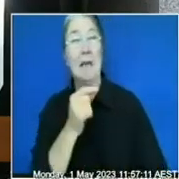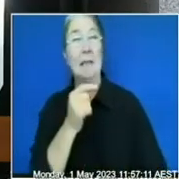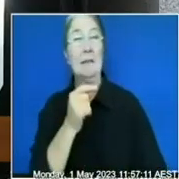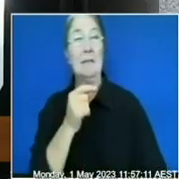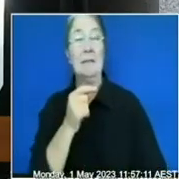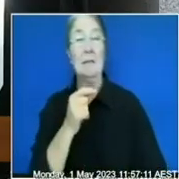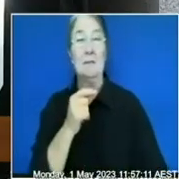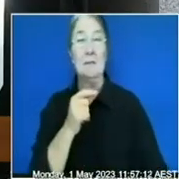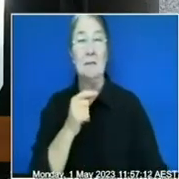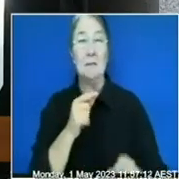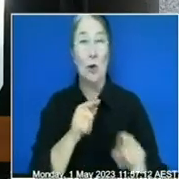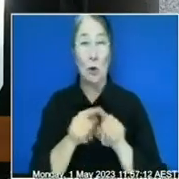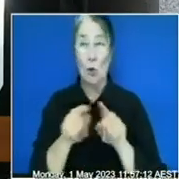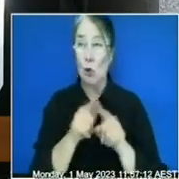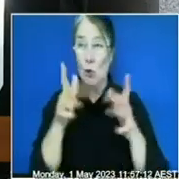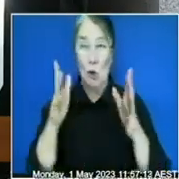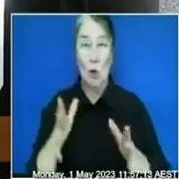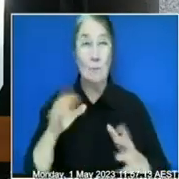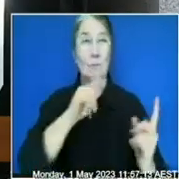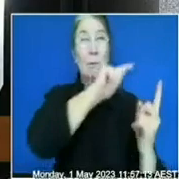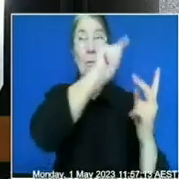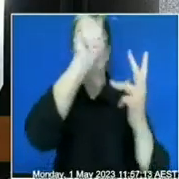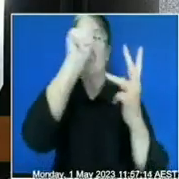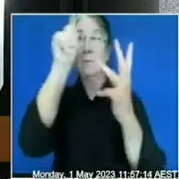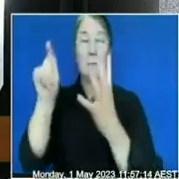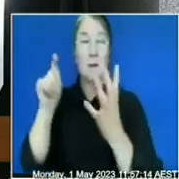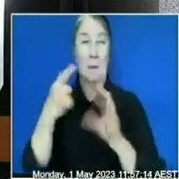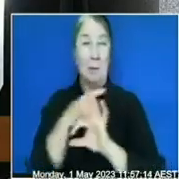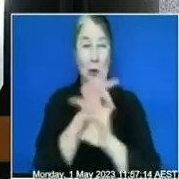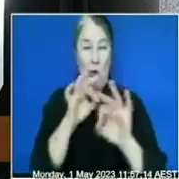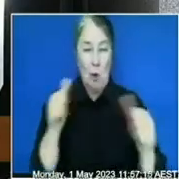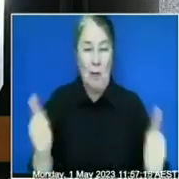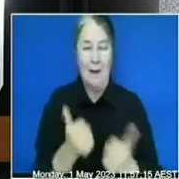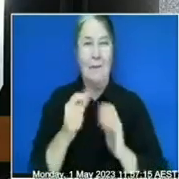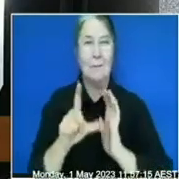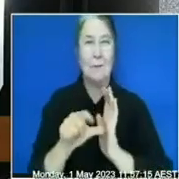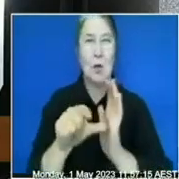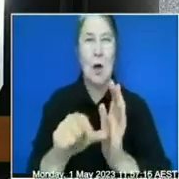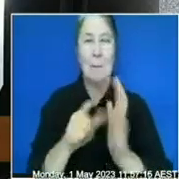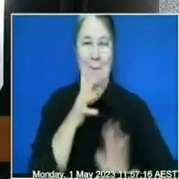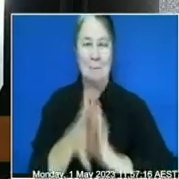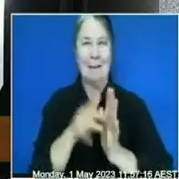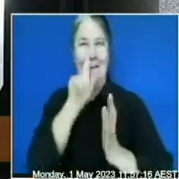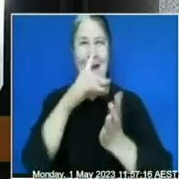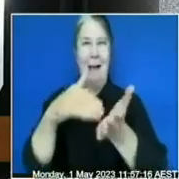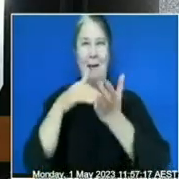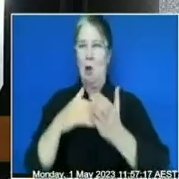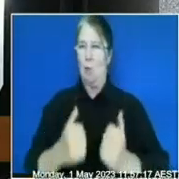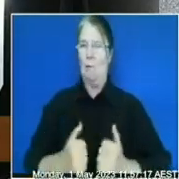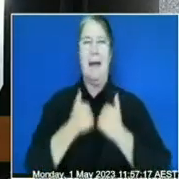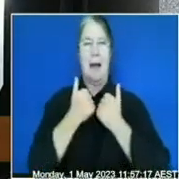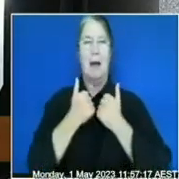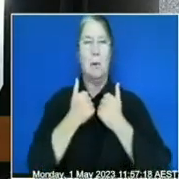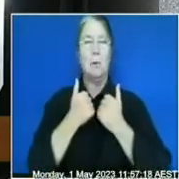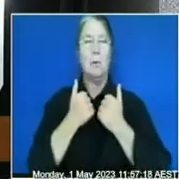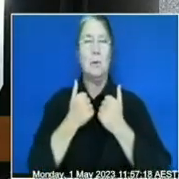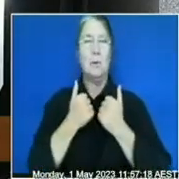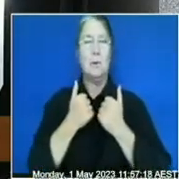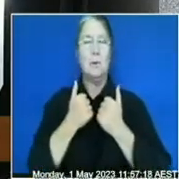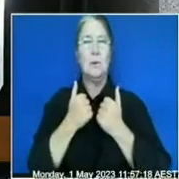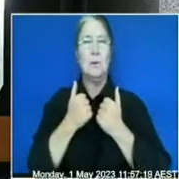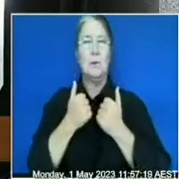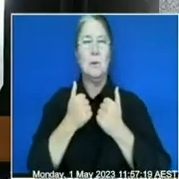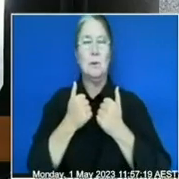We've designed a developmental evaluation, so the idea is it's providing real-time insights from the trial site, so the level of reporting is